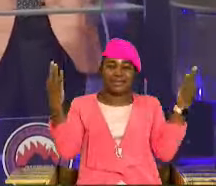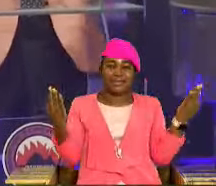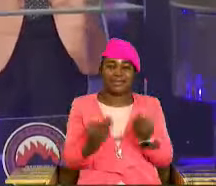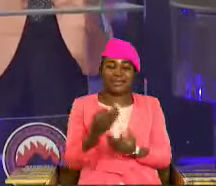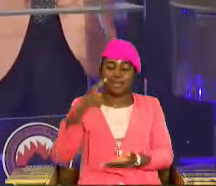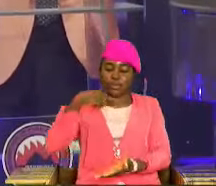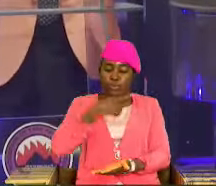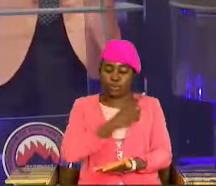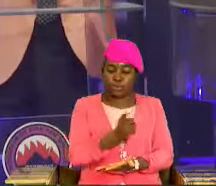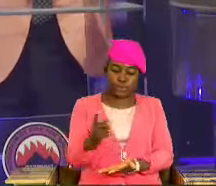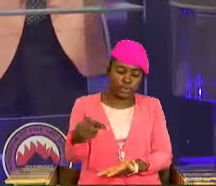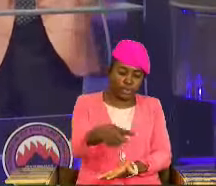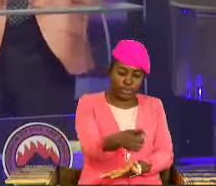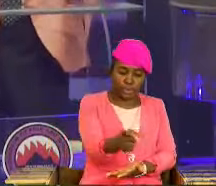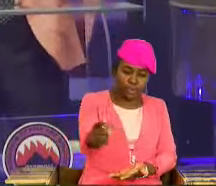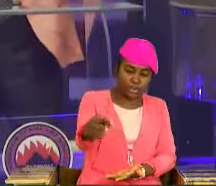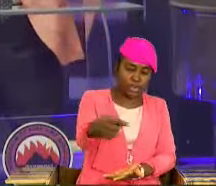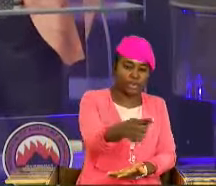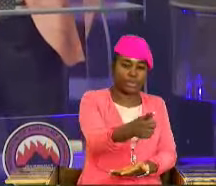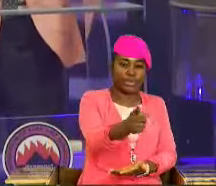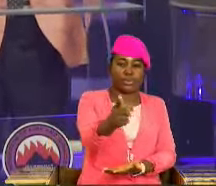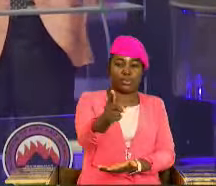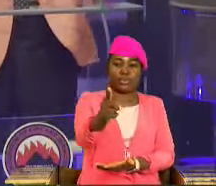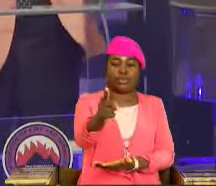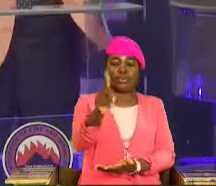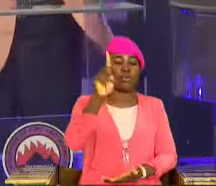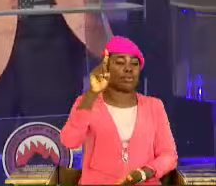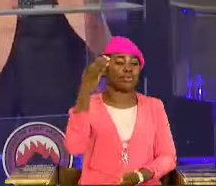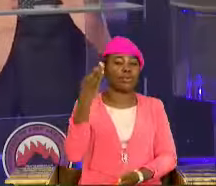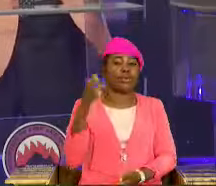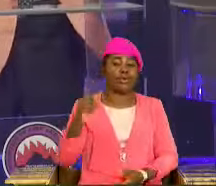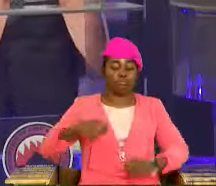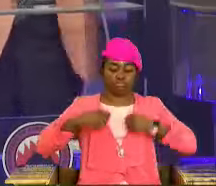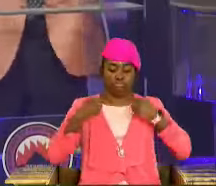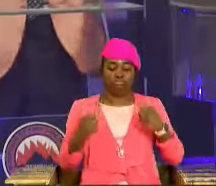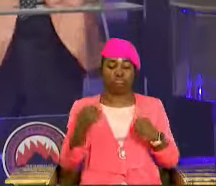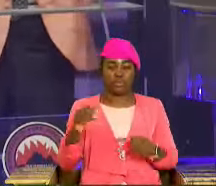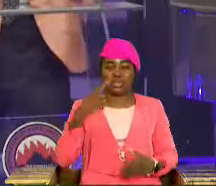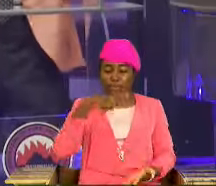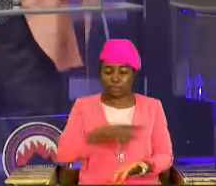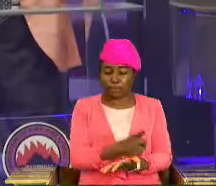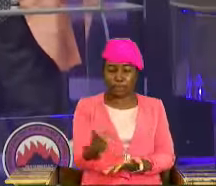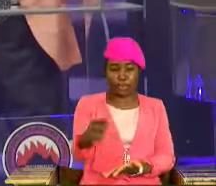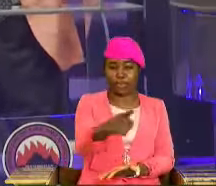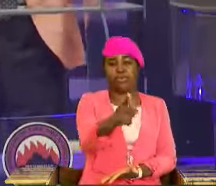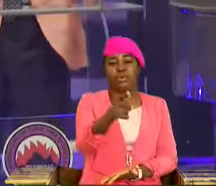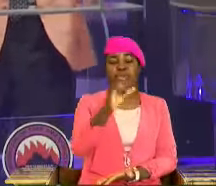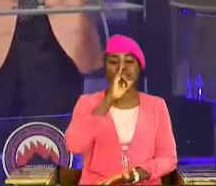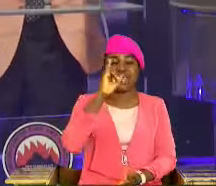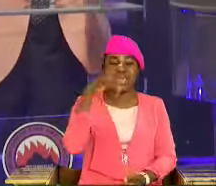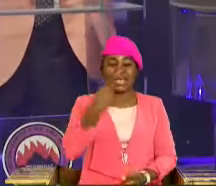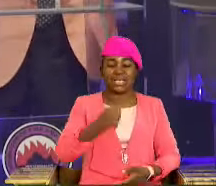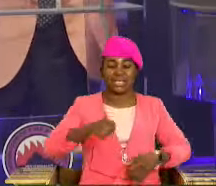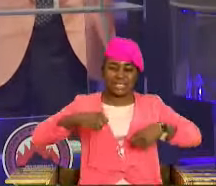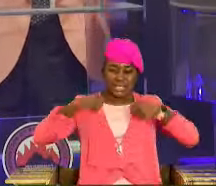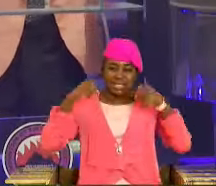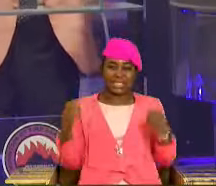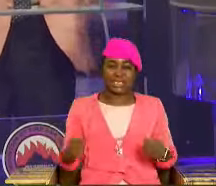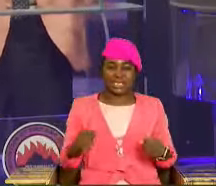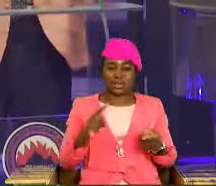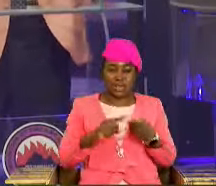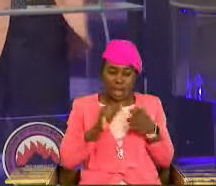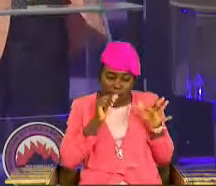serpent one of the strengths of serpent is the ability to hide